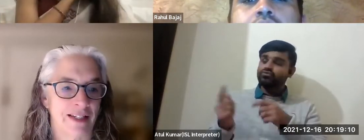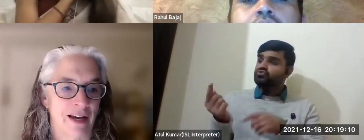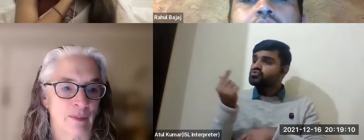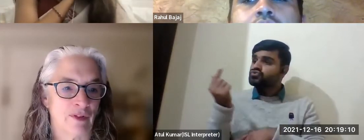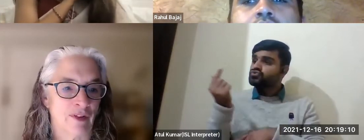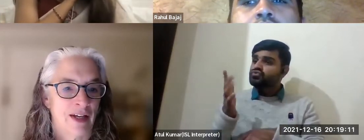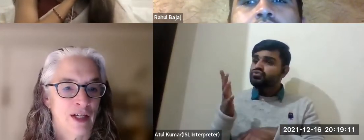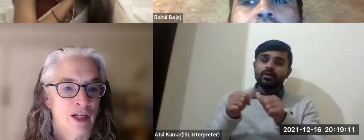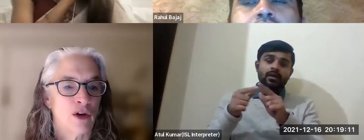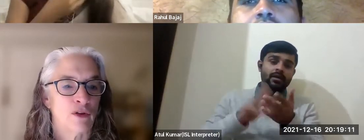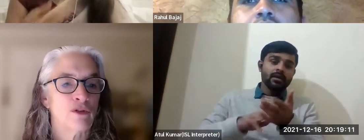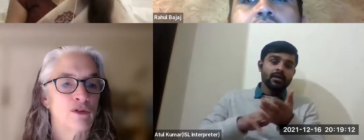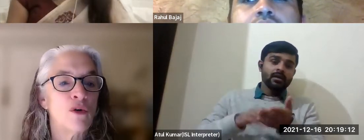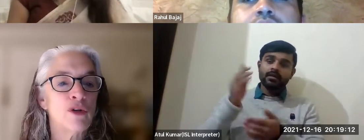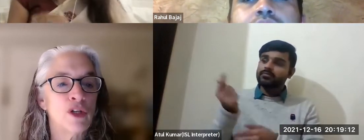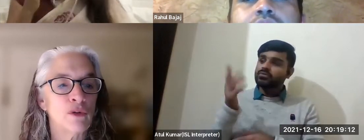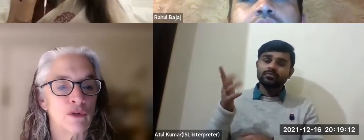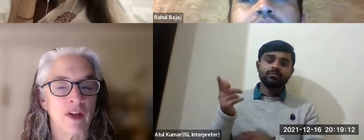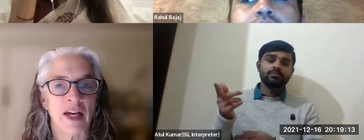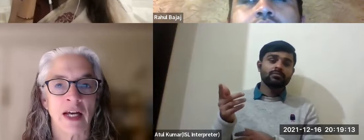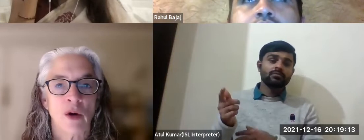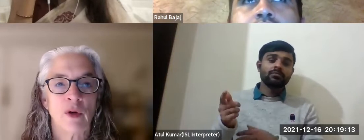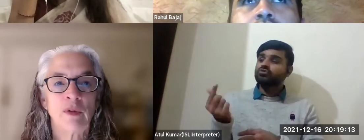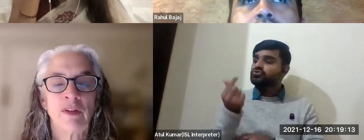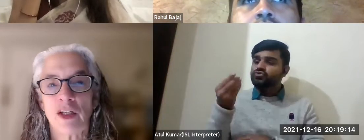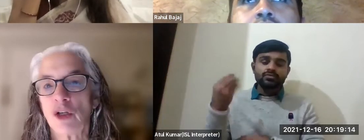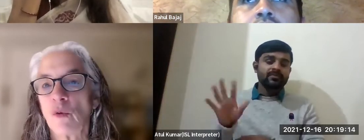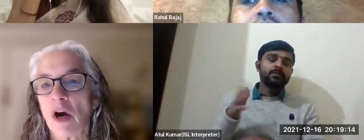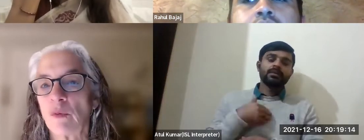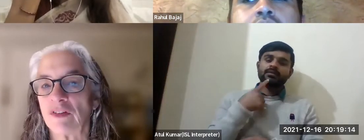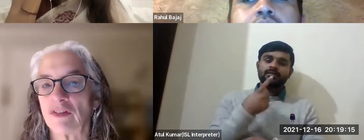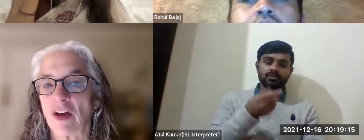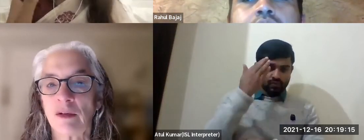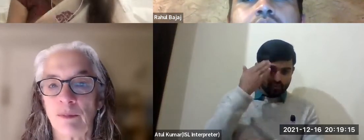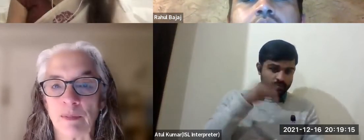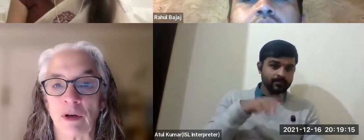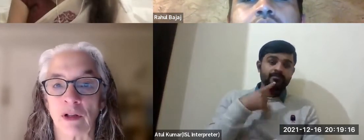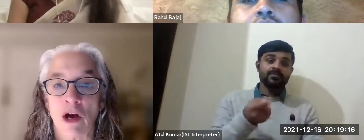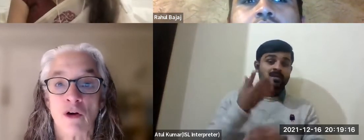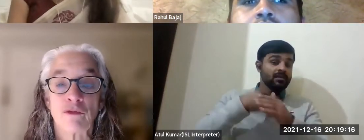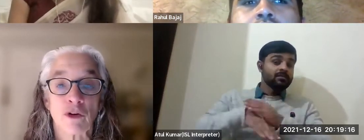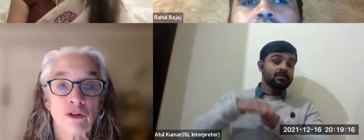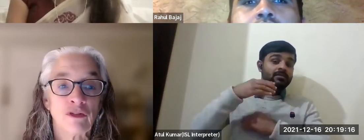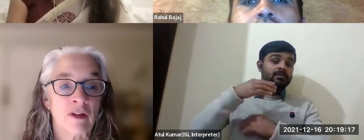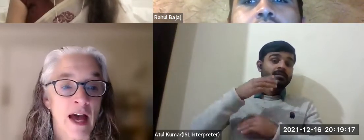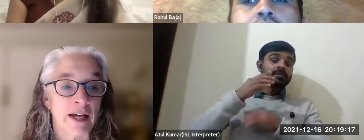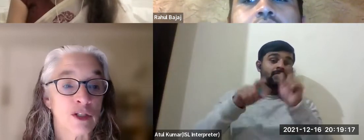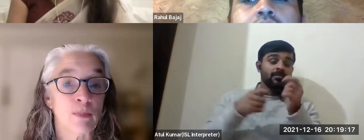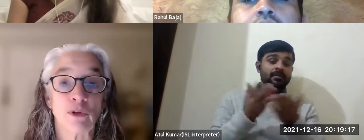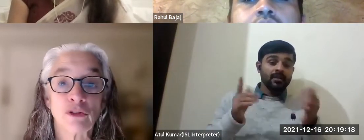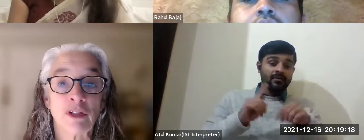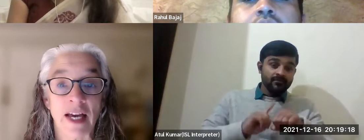these ATMs. Right. There's no use. And we would say, you know what, when sighted people first